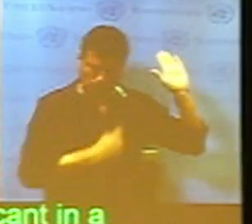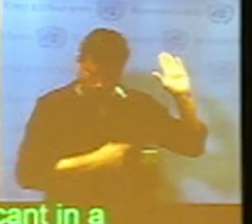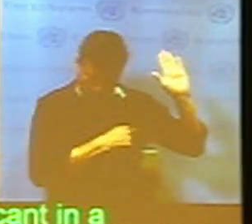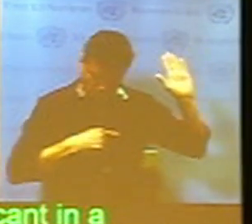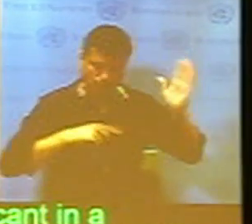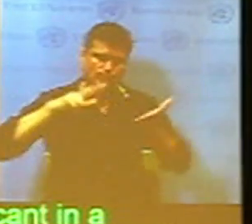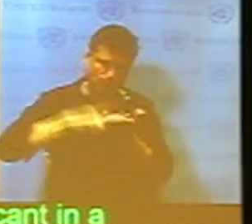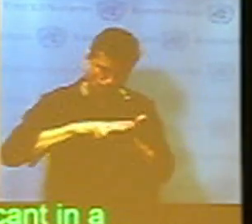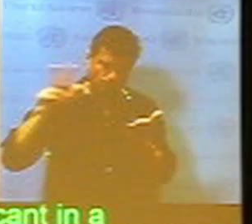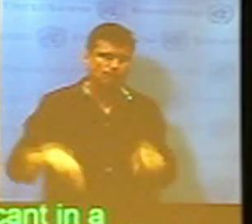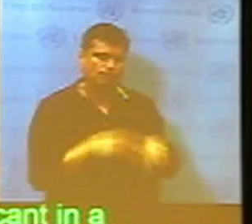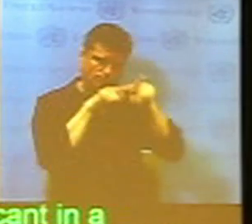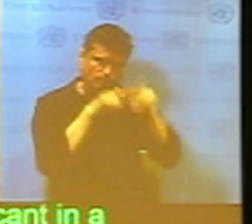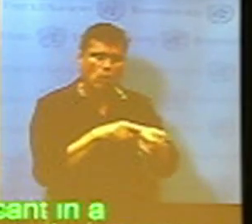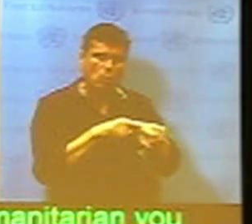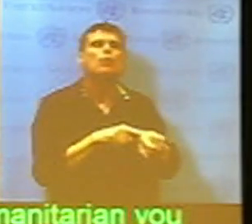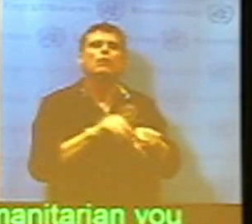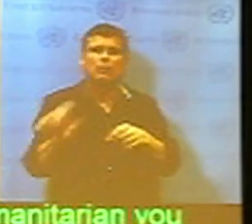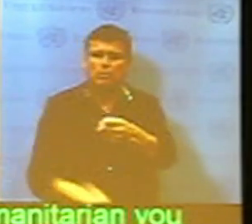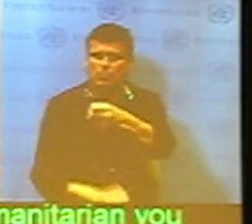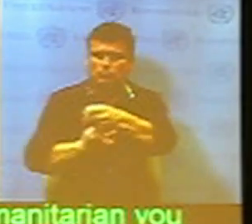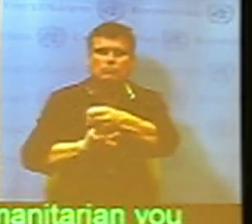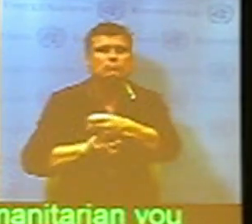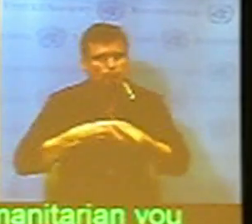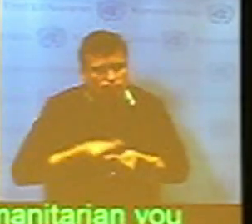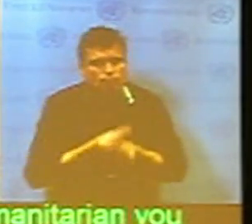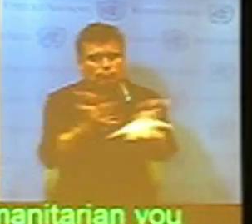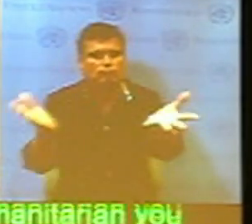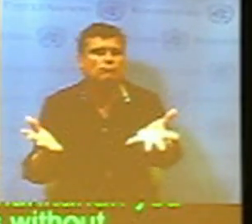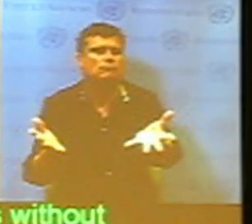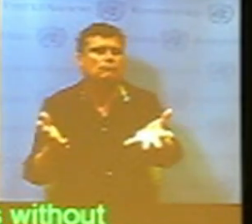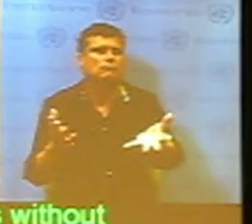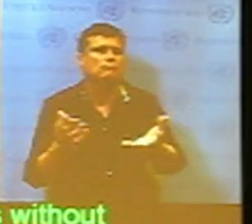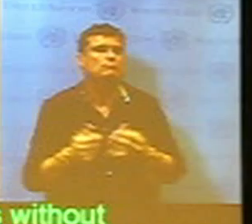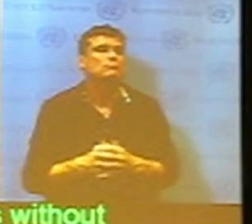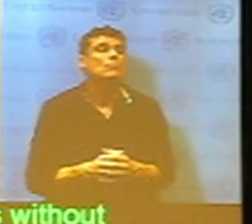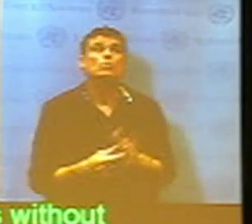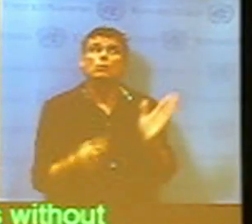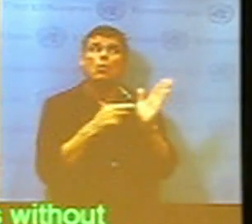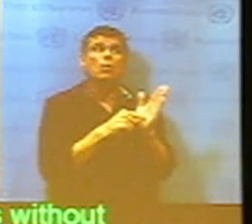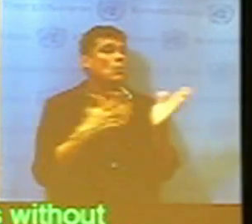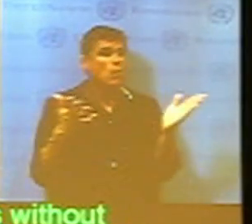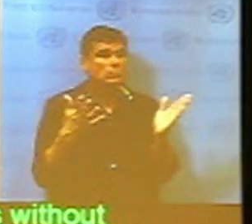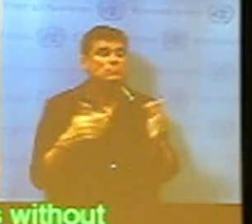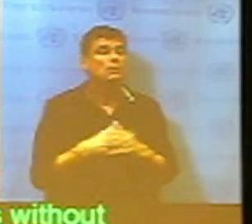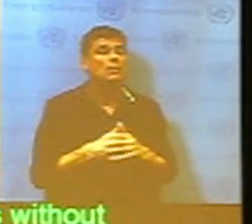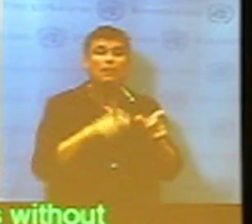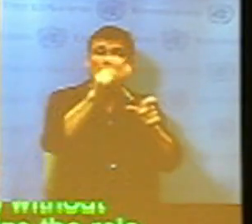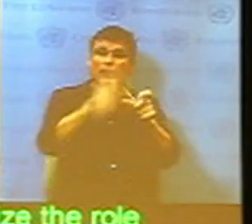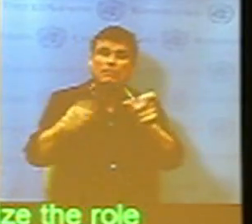discrimination, and to recognise the role of persons with disabilities as actors in the humanitarian